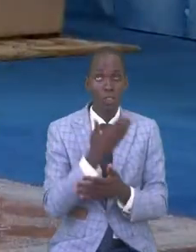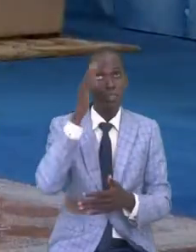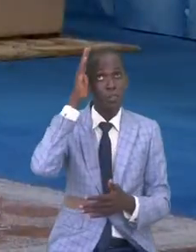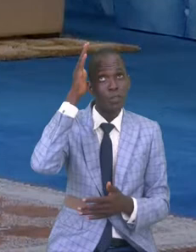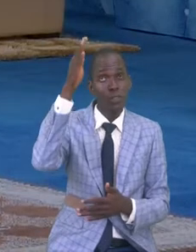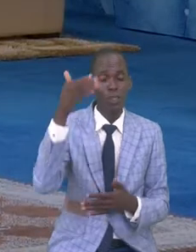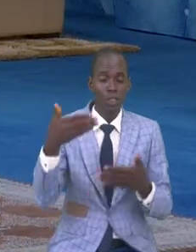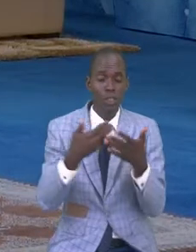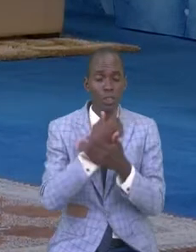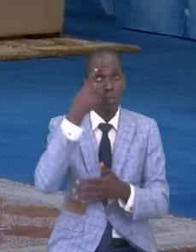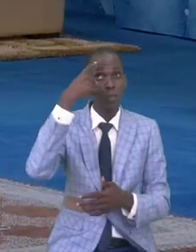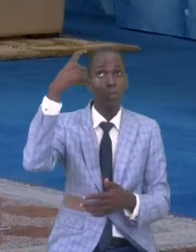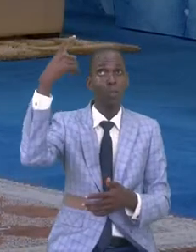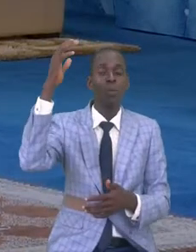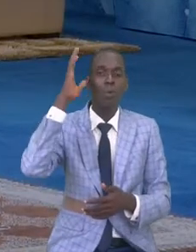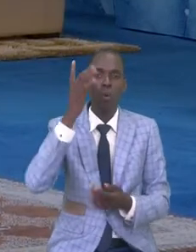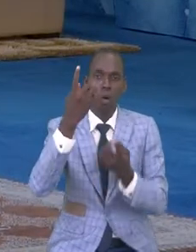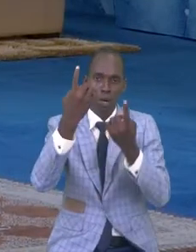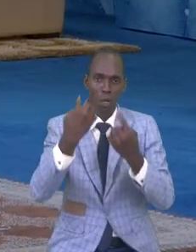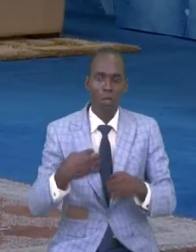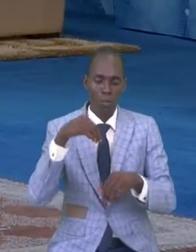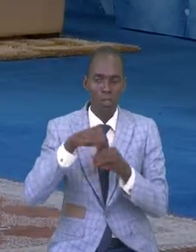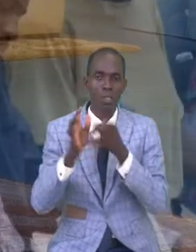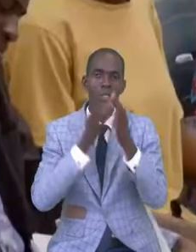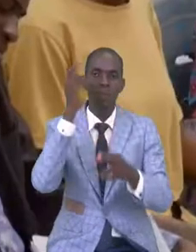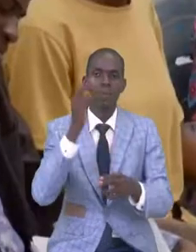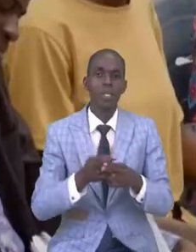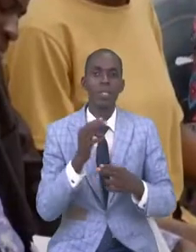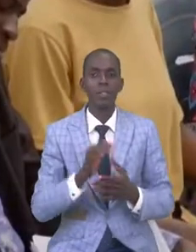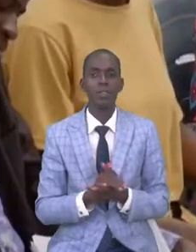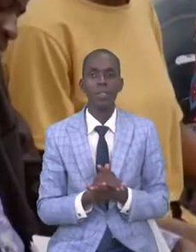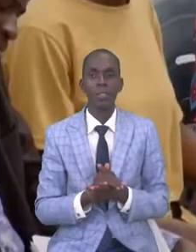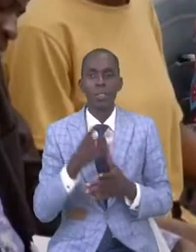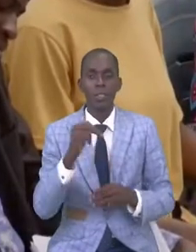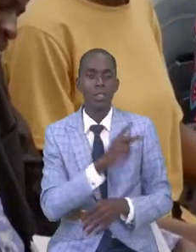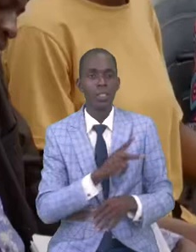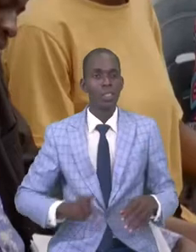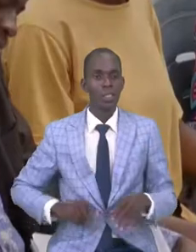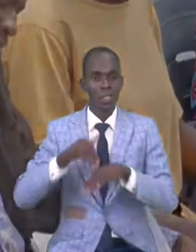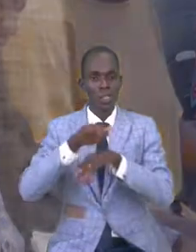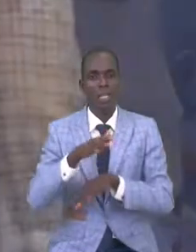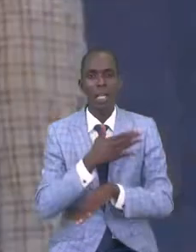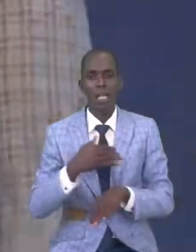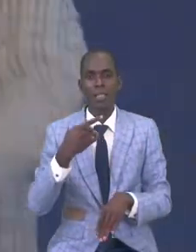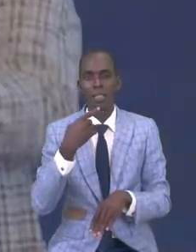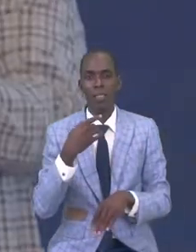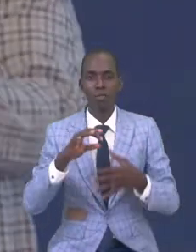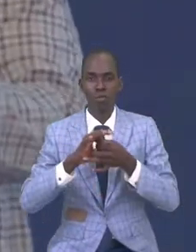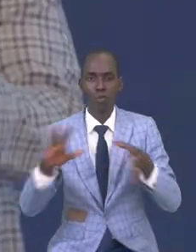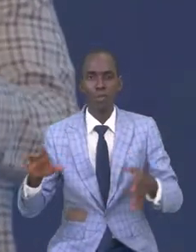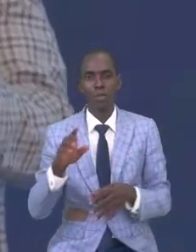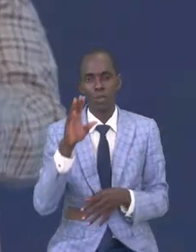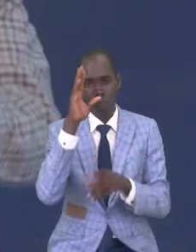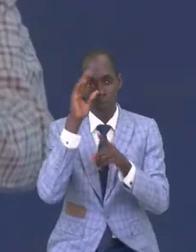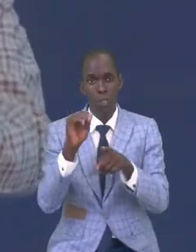new dream will come in Jesus' name. The king sent and loosed him, even